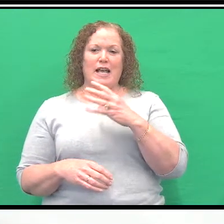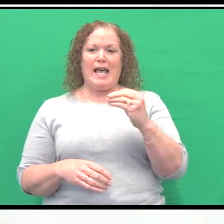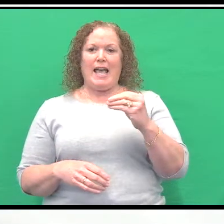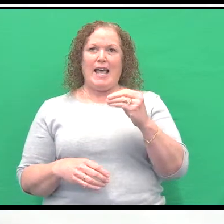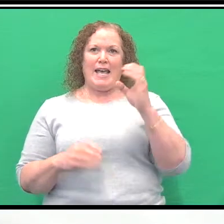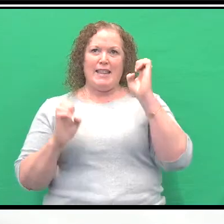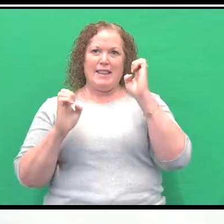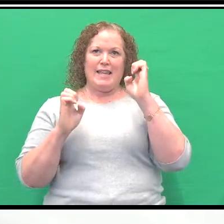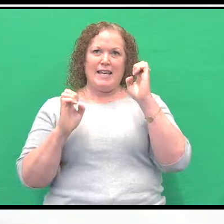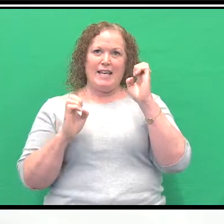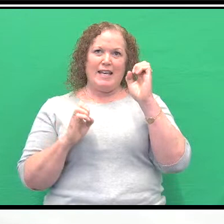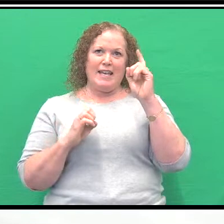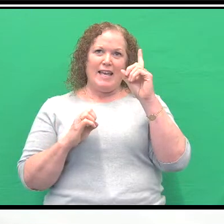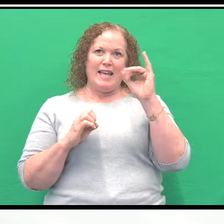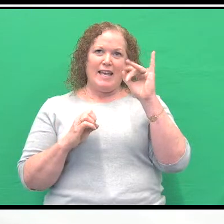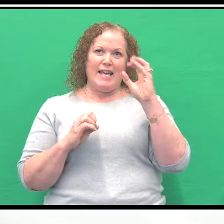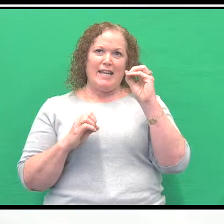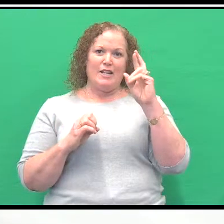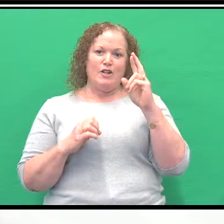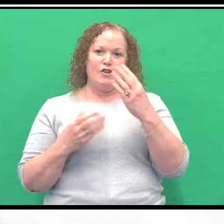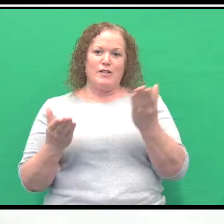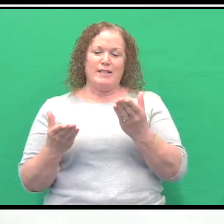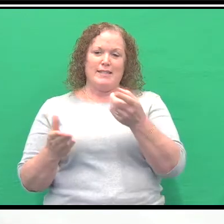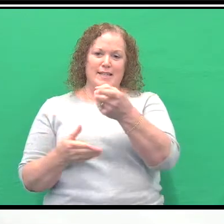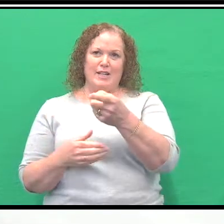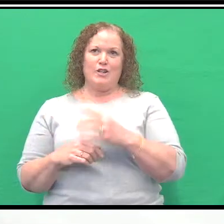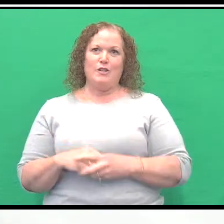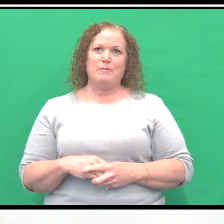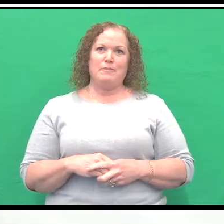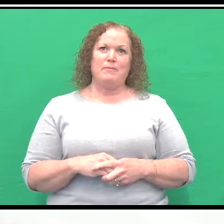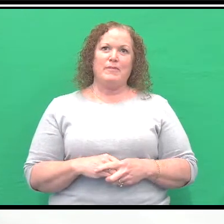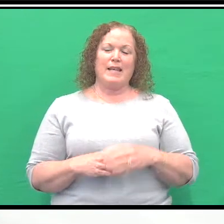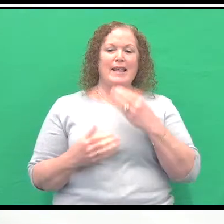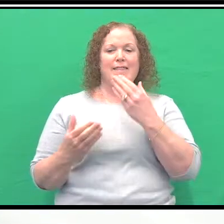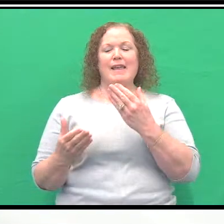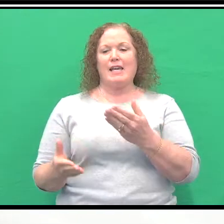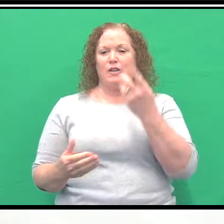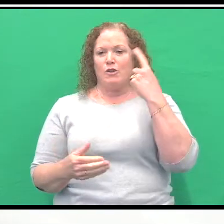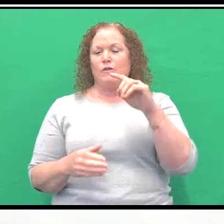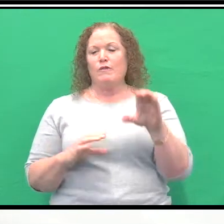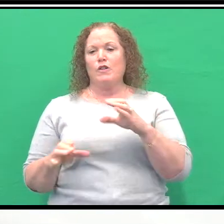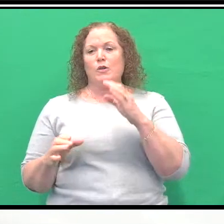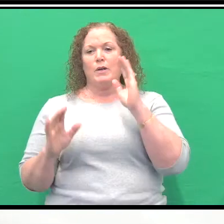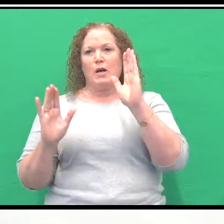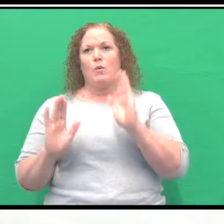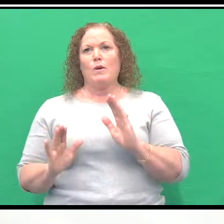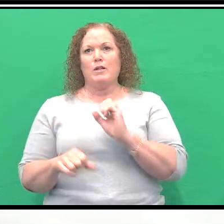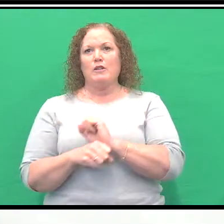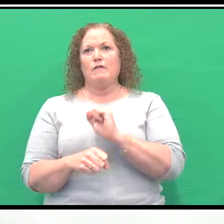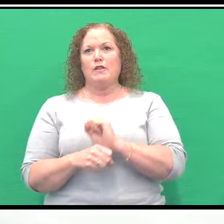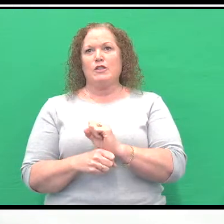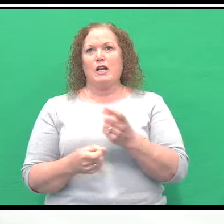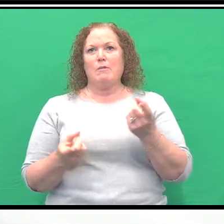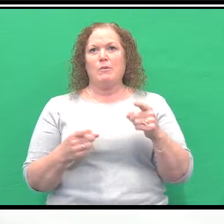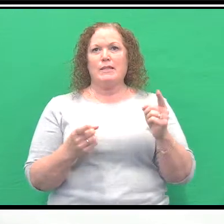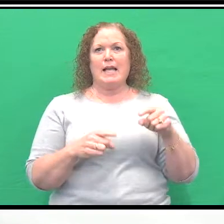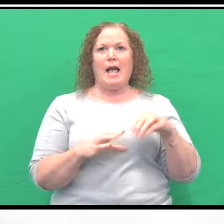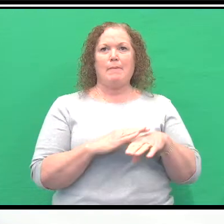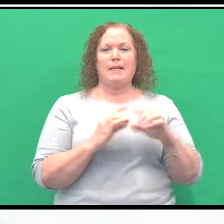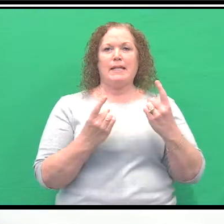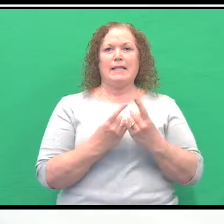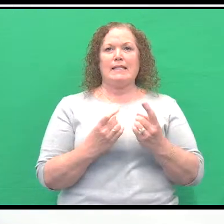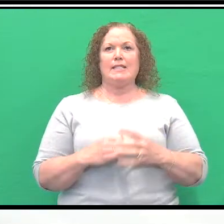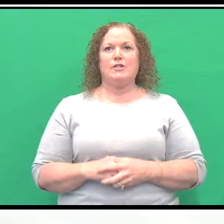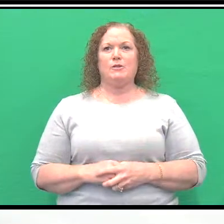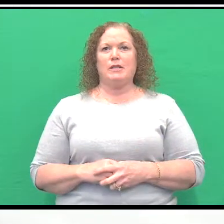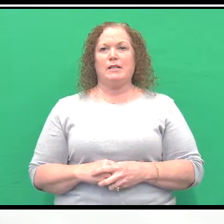doing a great job representing what's happening here in the district. I did want to make a few comments about some